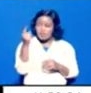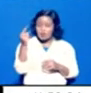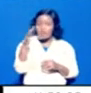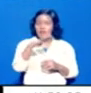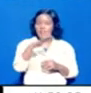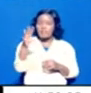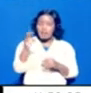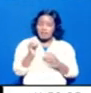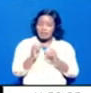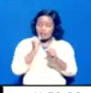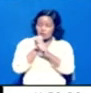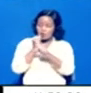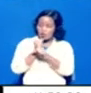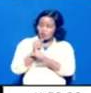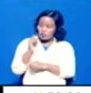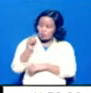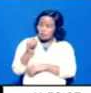do this.